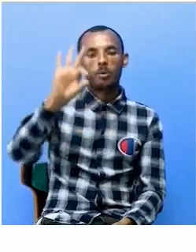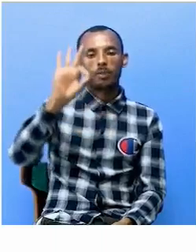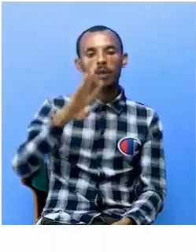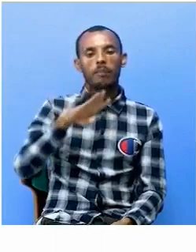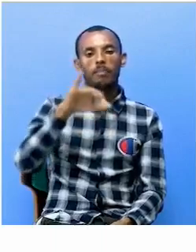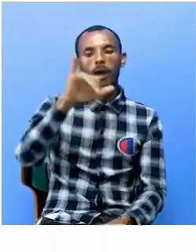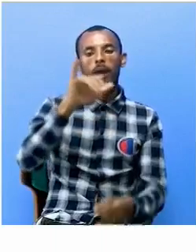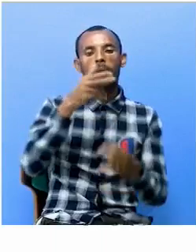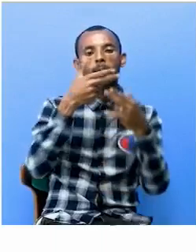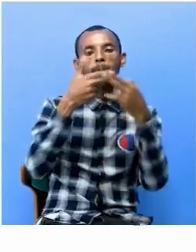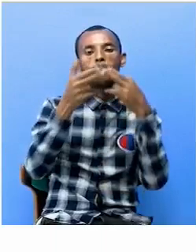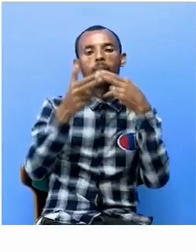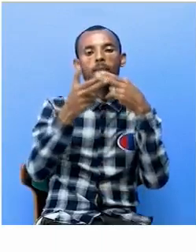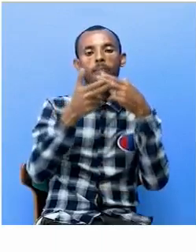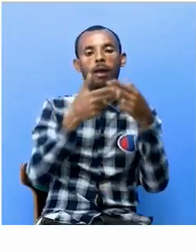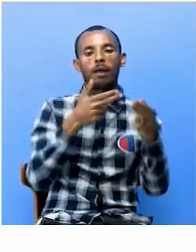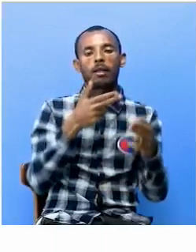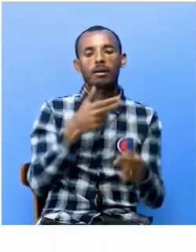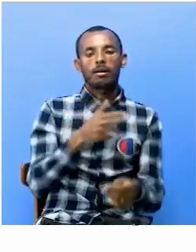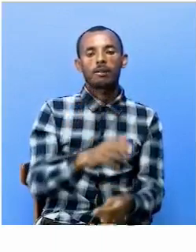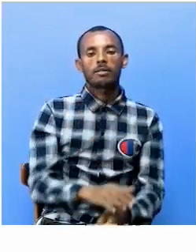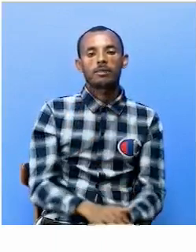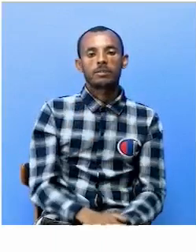by multiplying